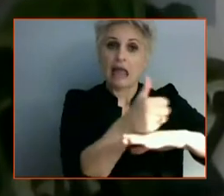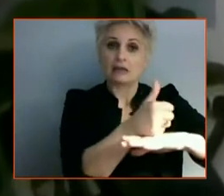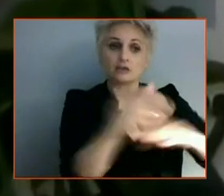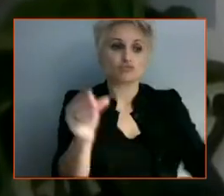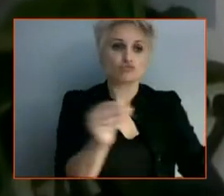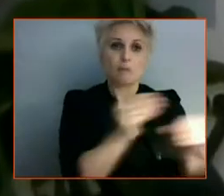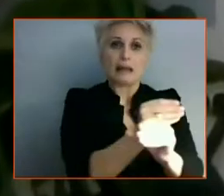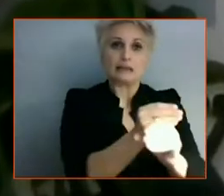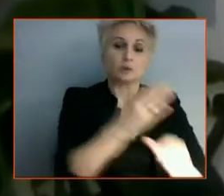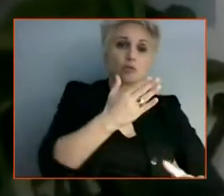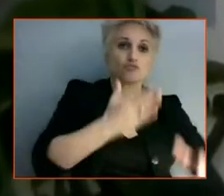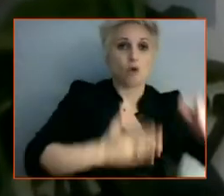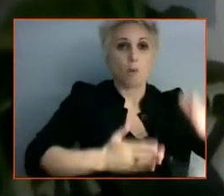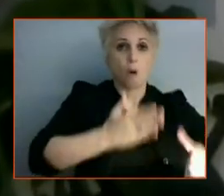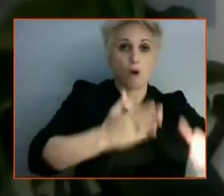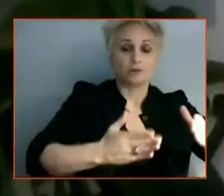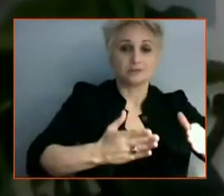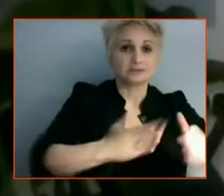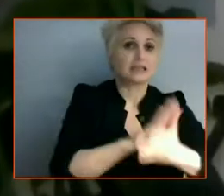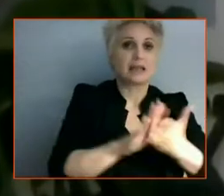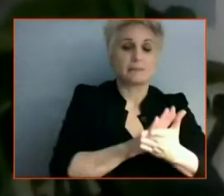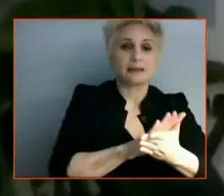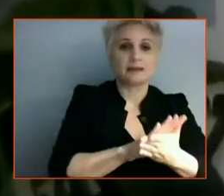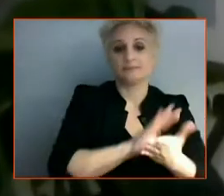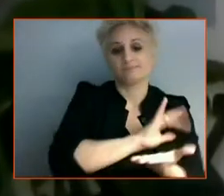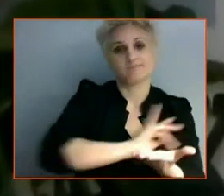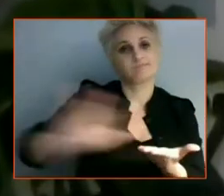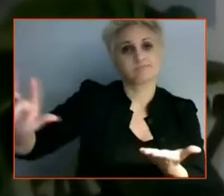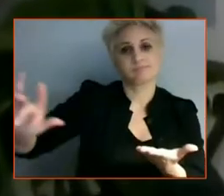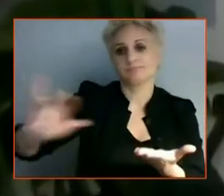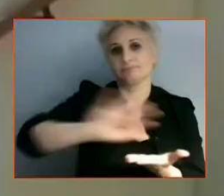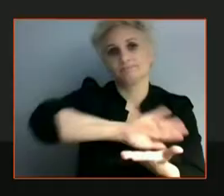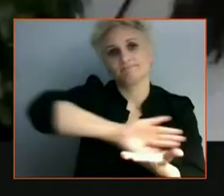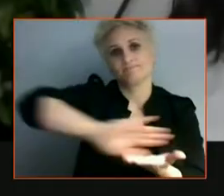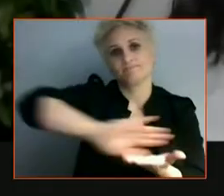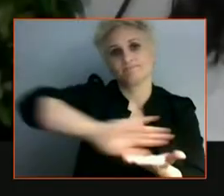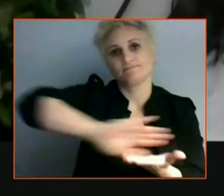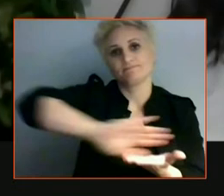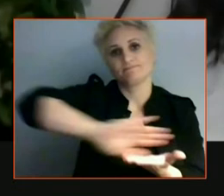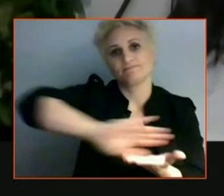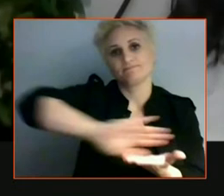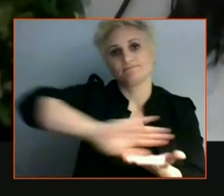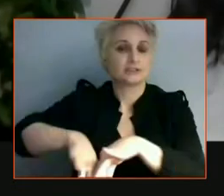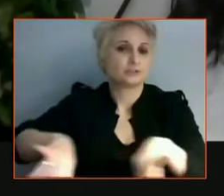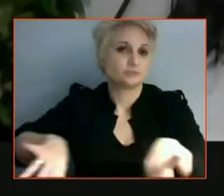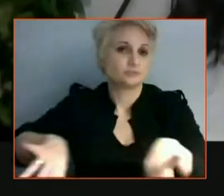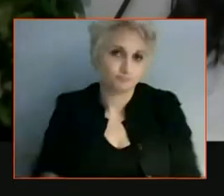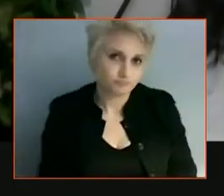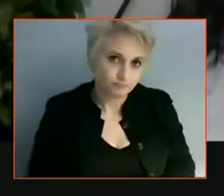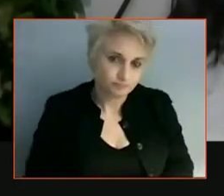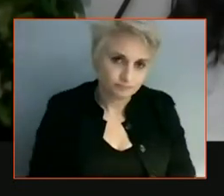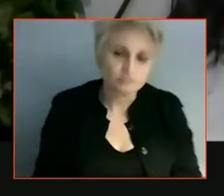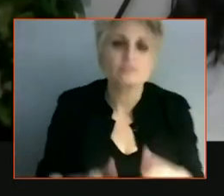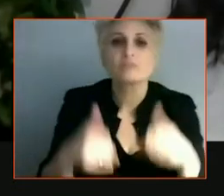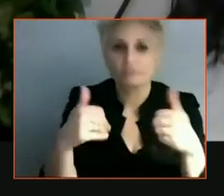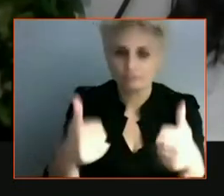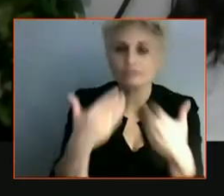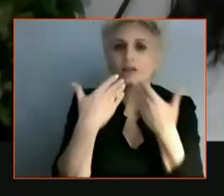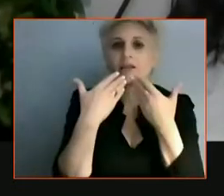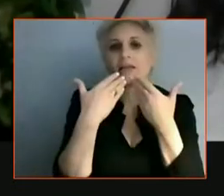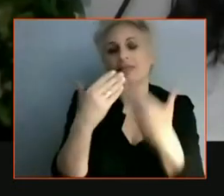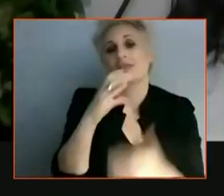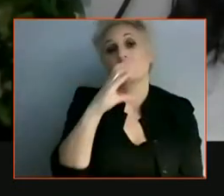much focused on people and on our planet as well. So I want to pick up on one of the points that Chlöe Swarbrick made,